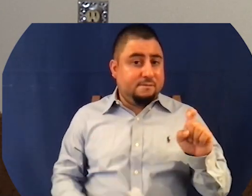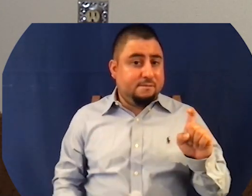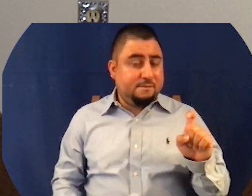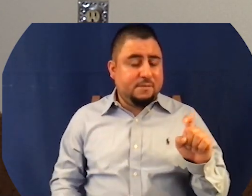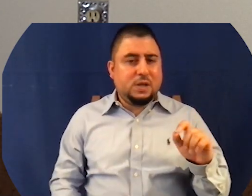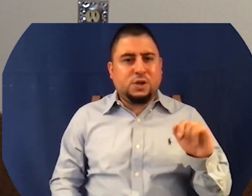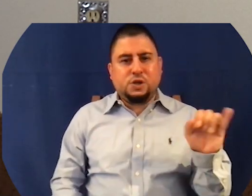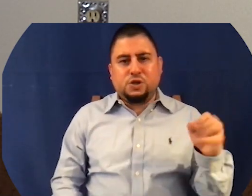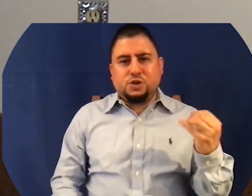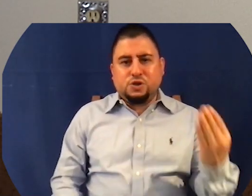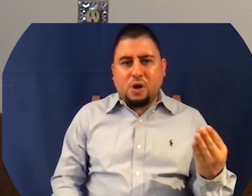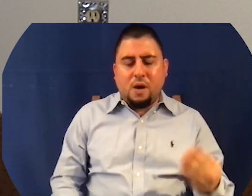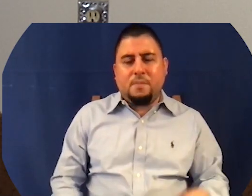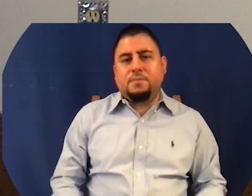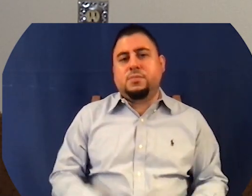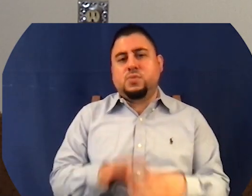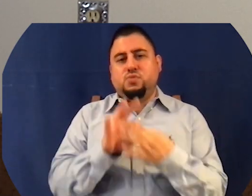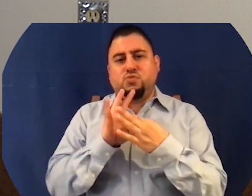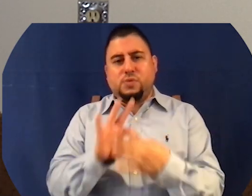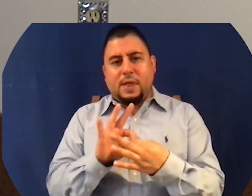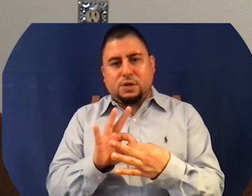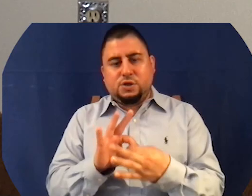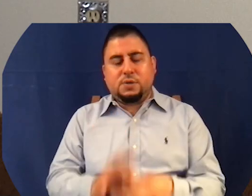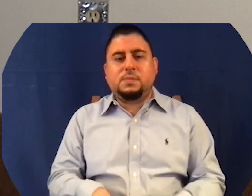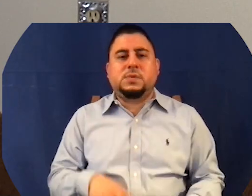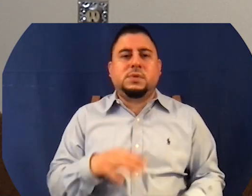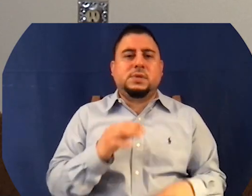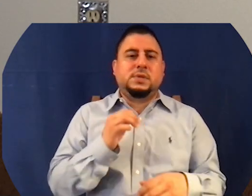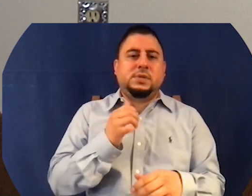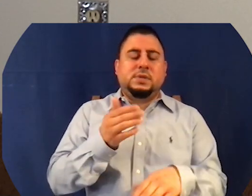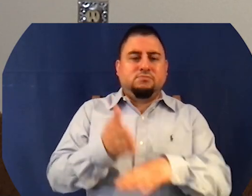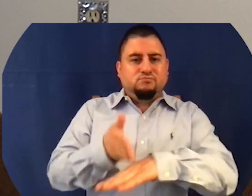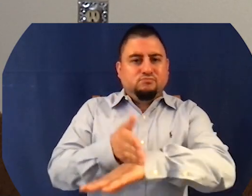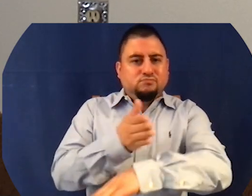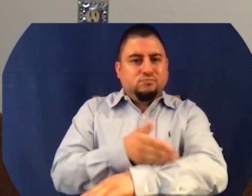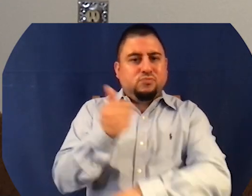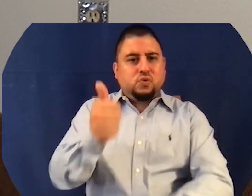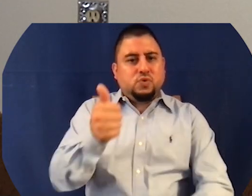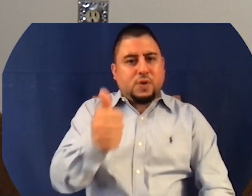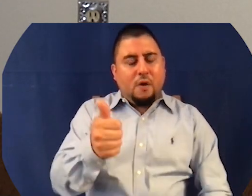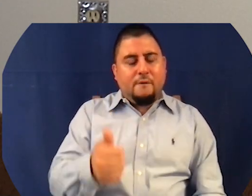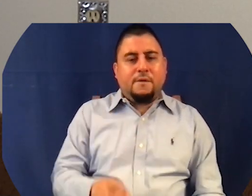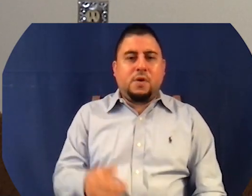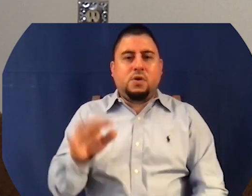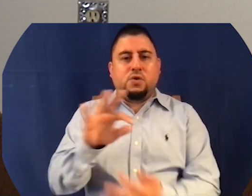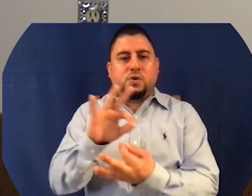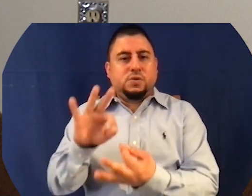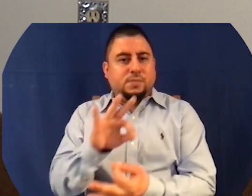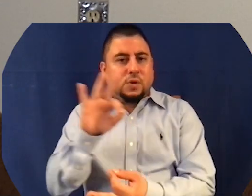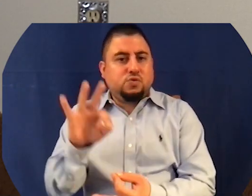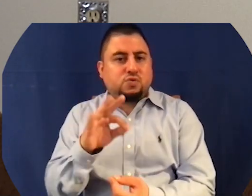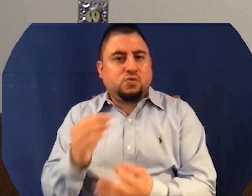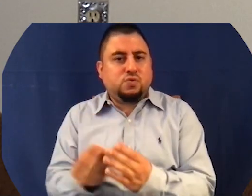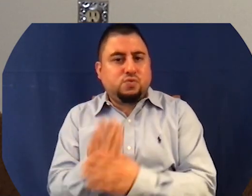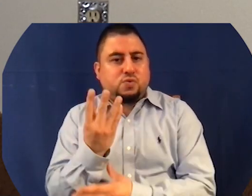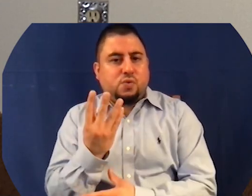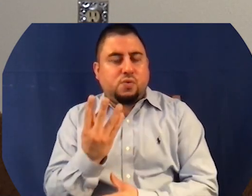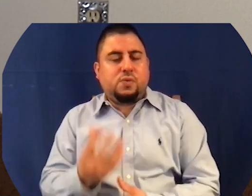In our jobs, in our relationships, in our self-improvement, in our spirituality?